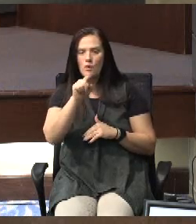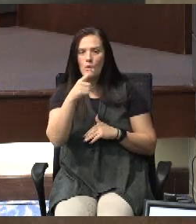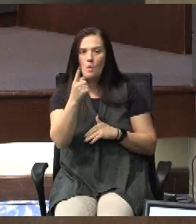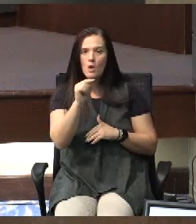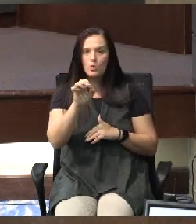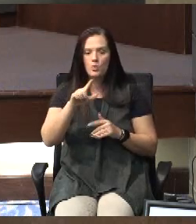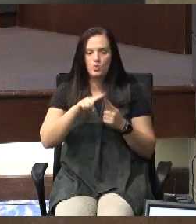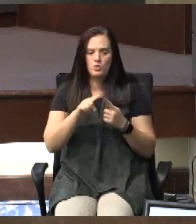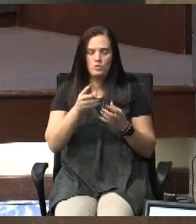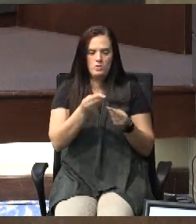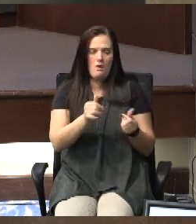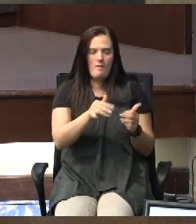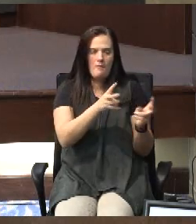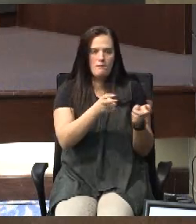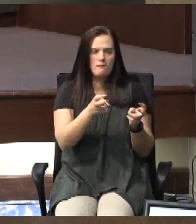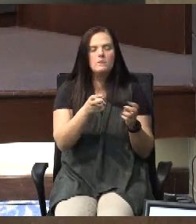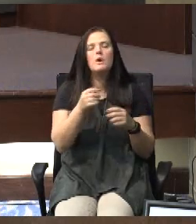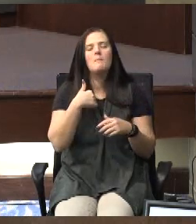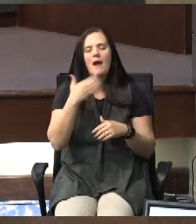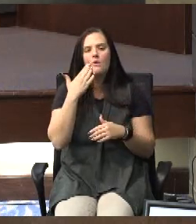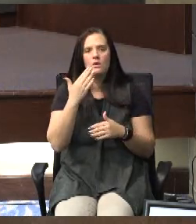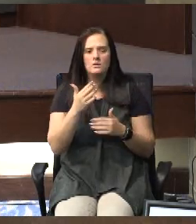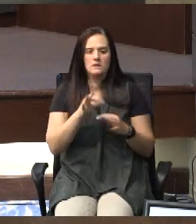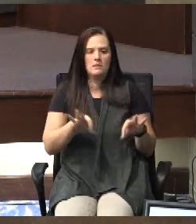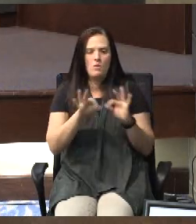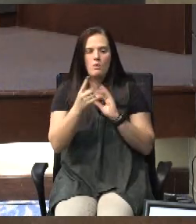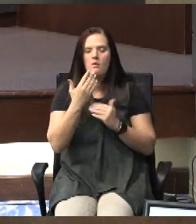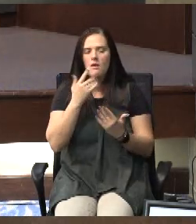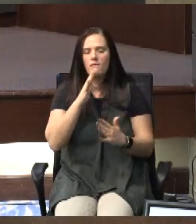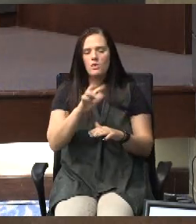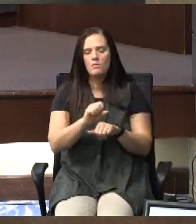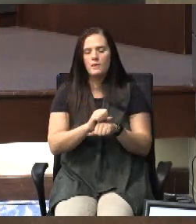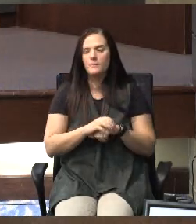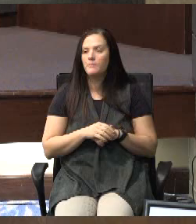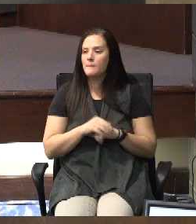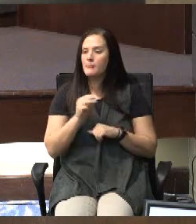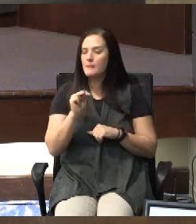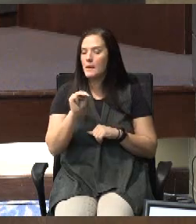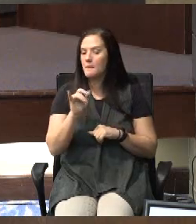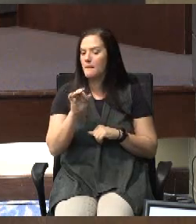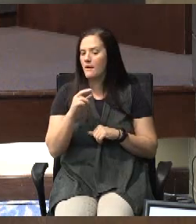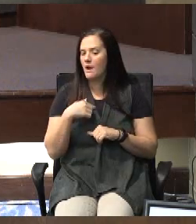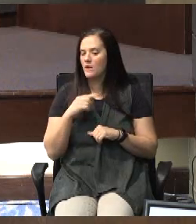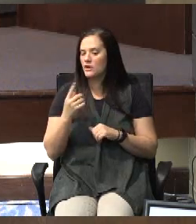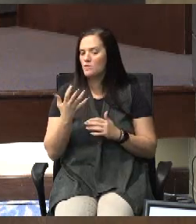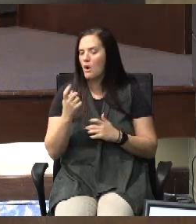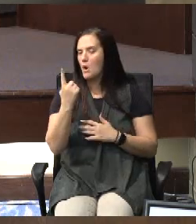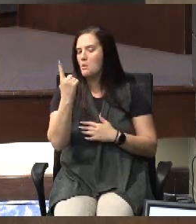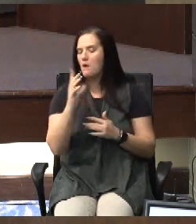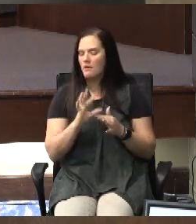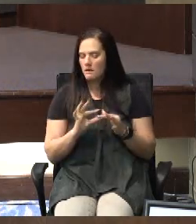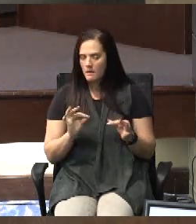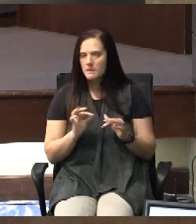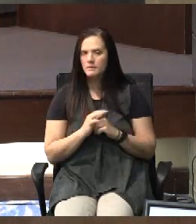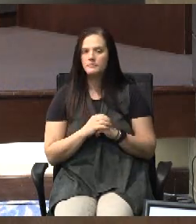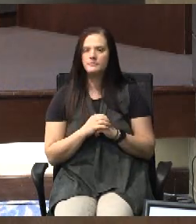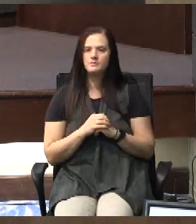an important one. And again, just thank you for your work. Thank you. Mayor, if I may, just one comment.